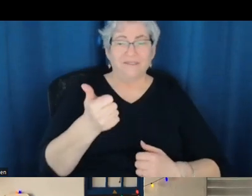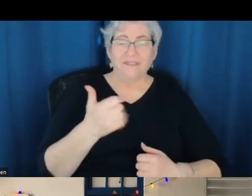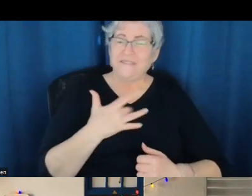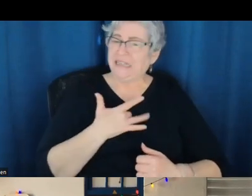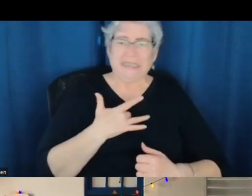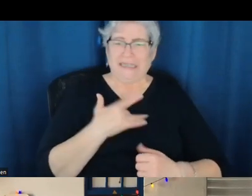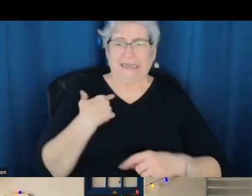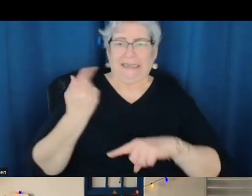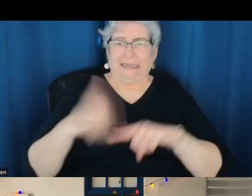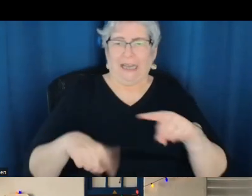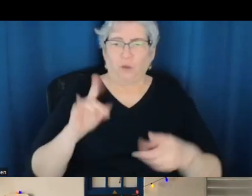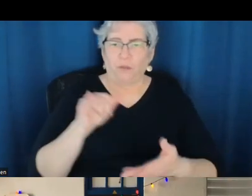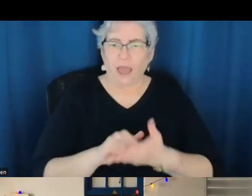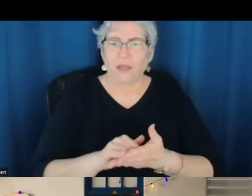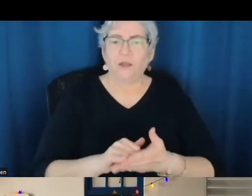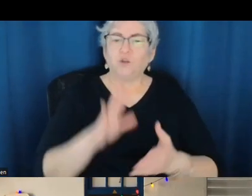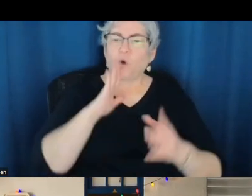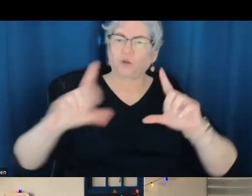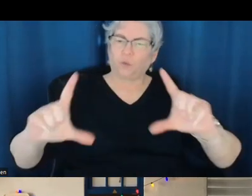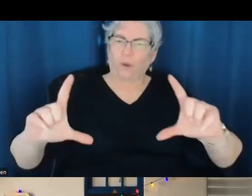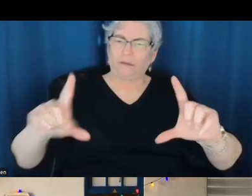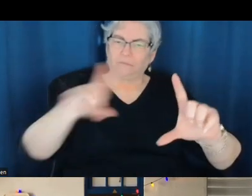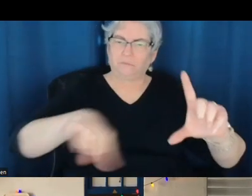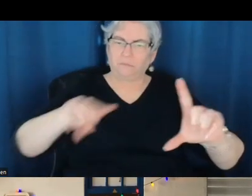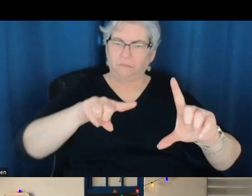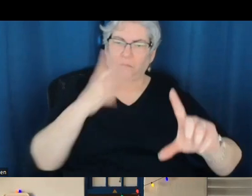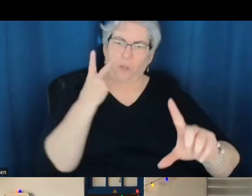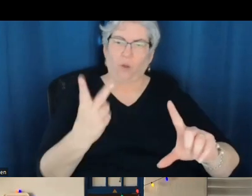that category, consult a color wheel.